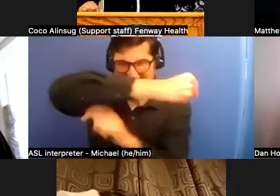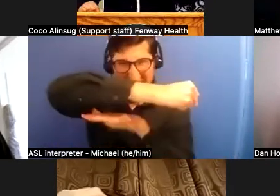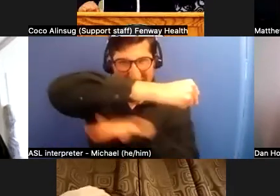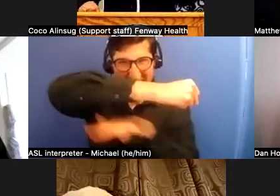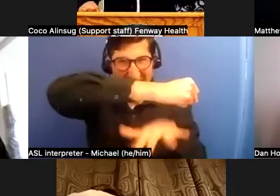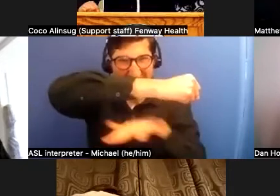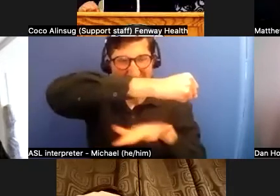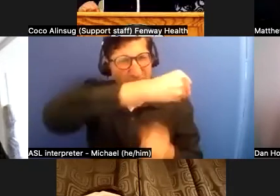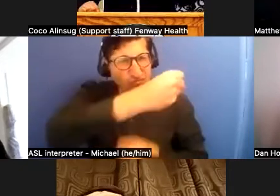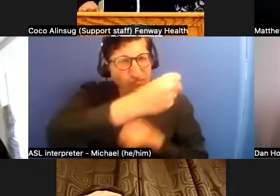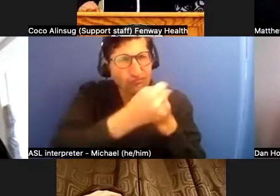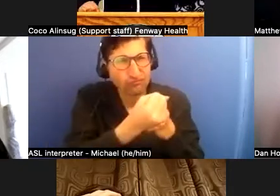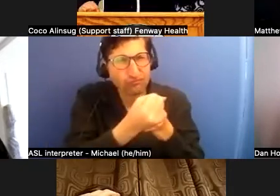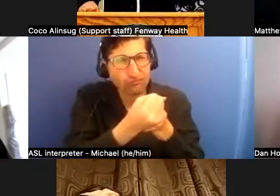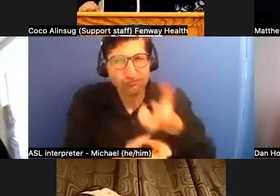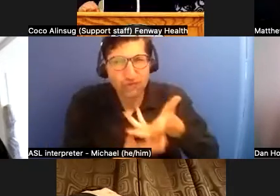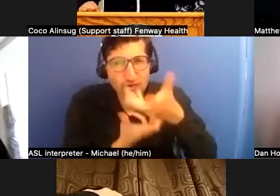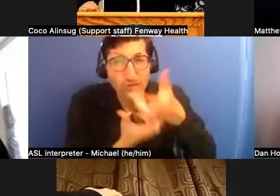to people.